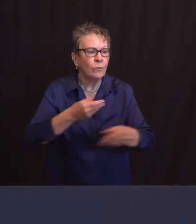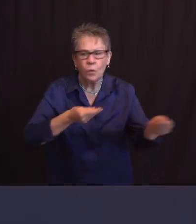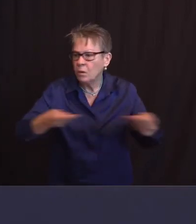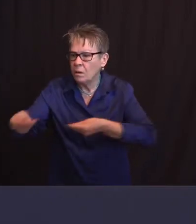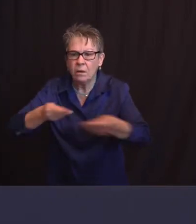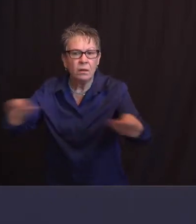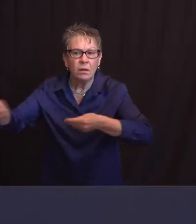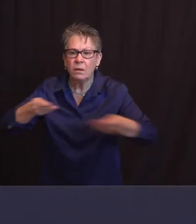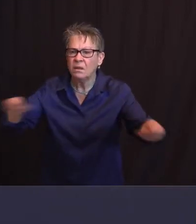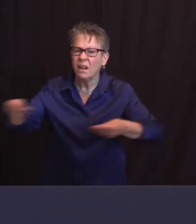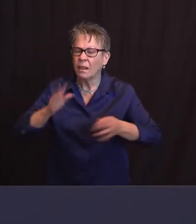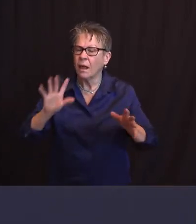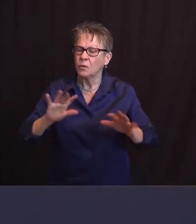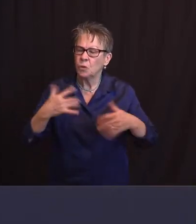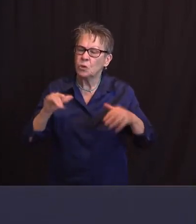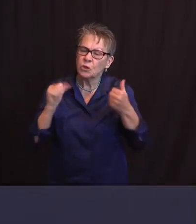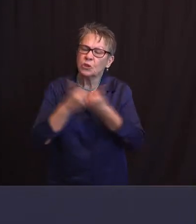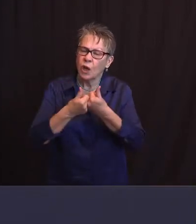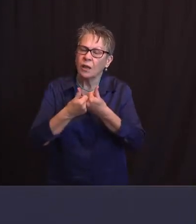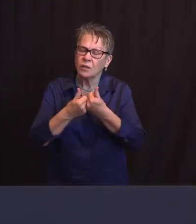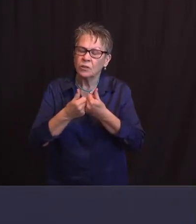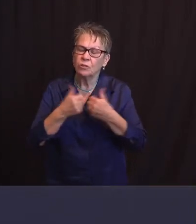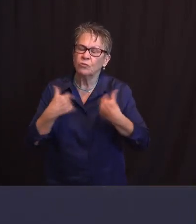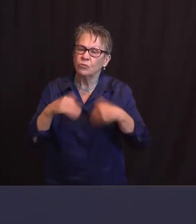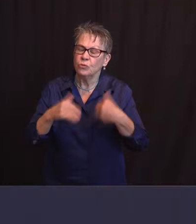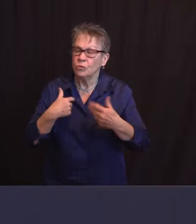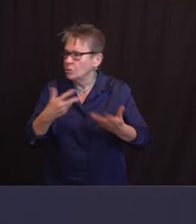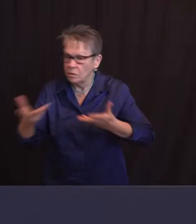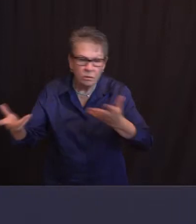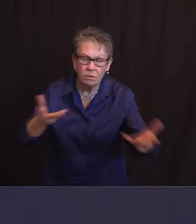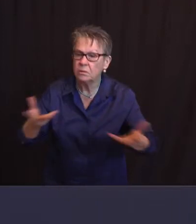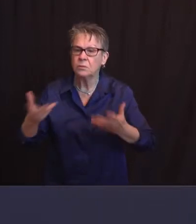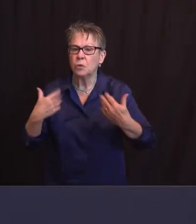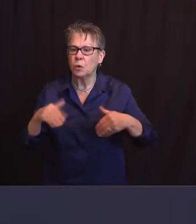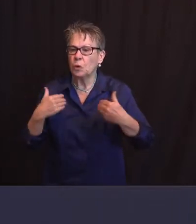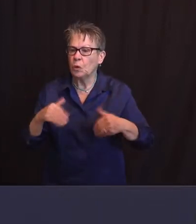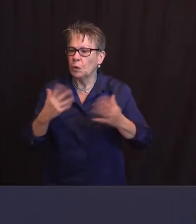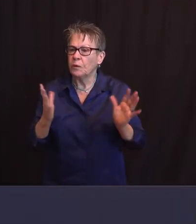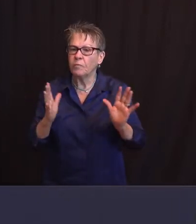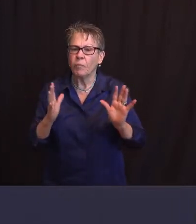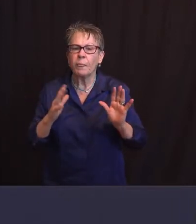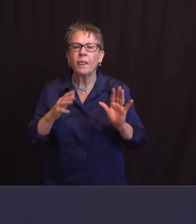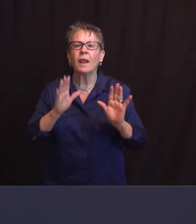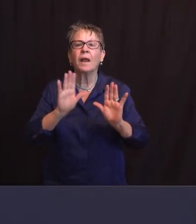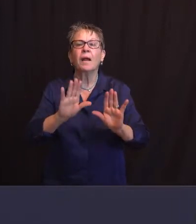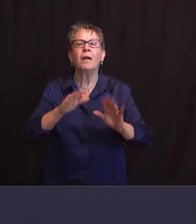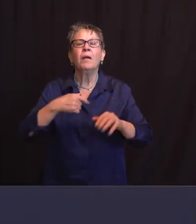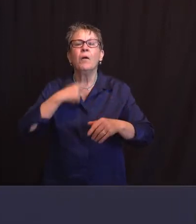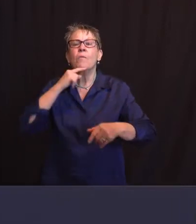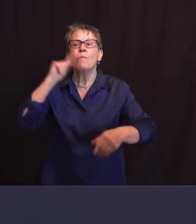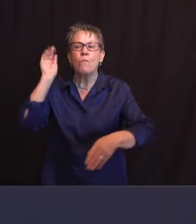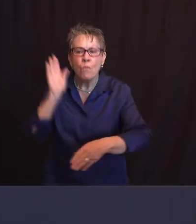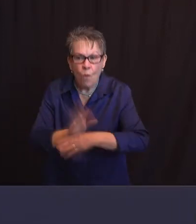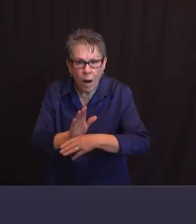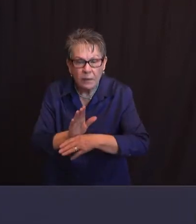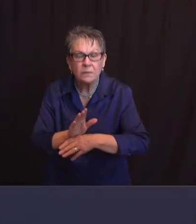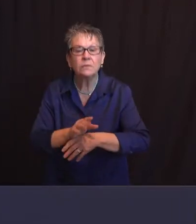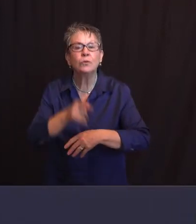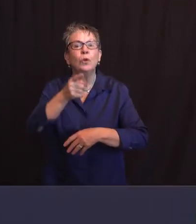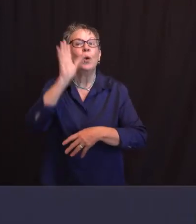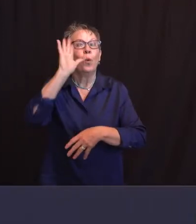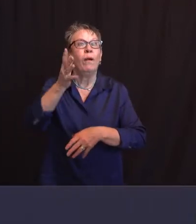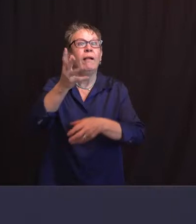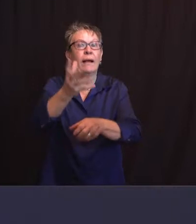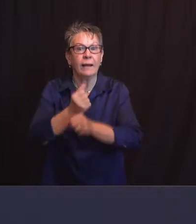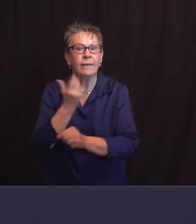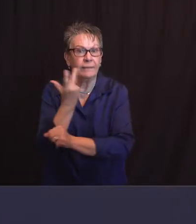have nothing but sympathy, and I promise you're going to get it. And it may not be as soon as you'd like, but that's because we don't have the supplies